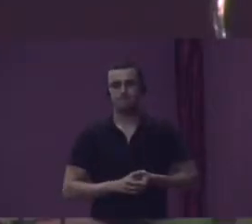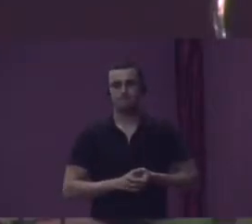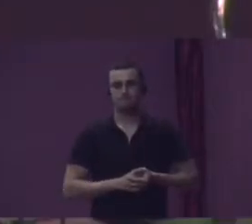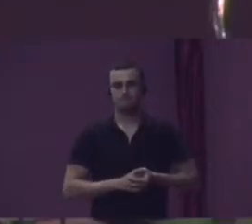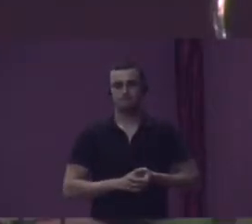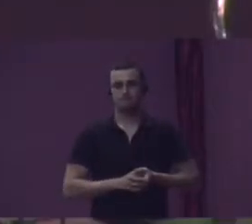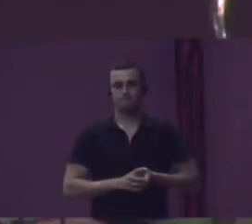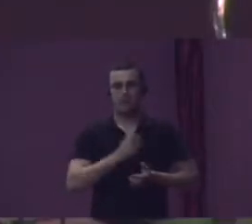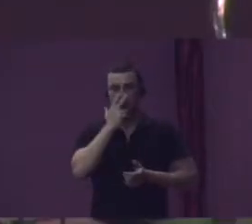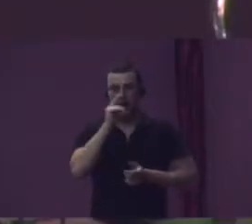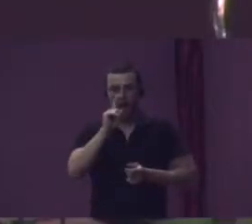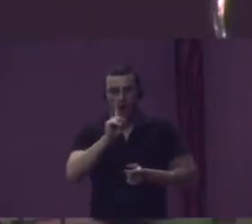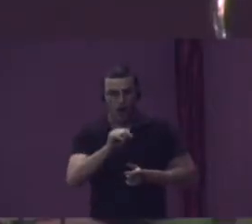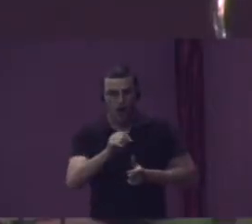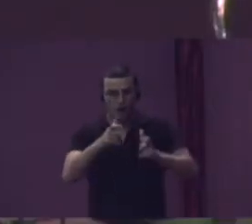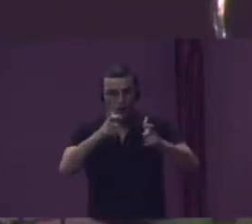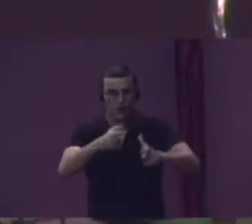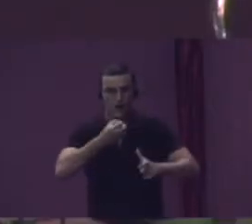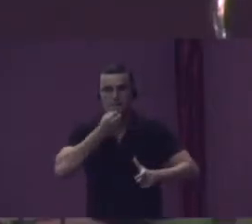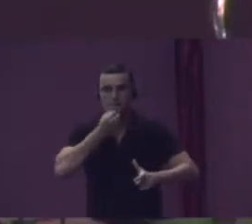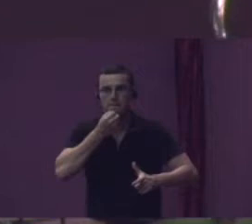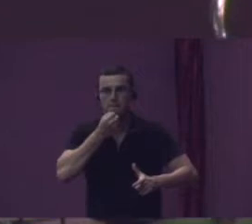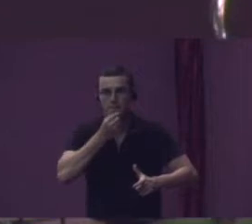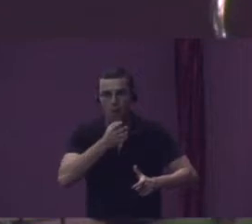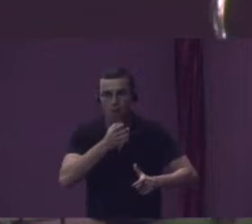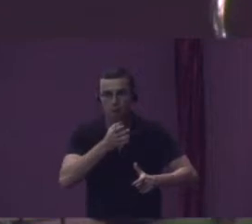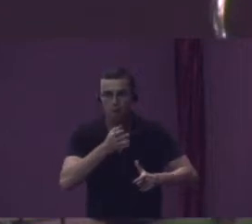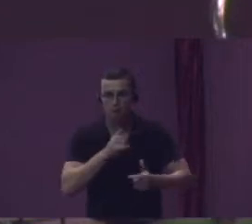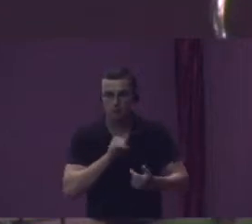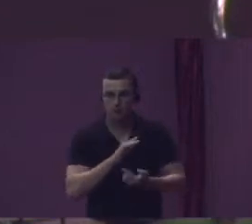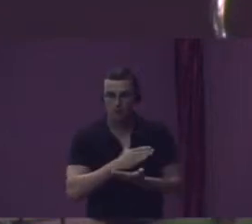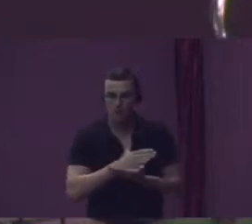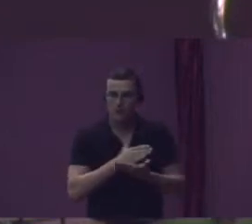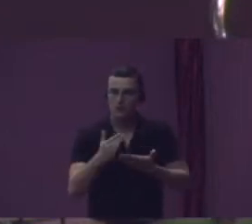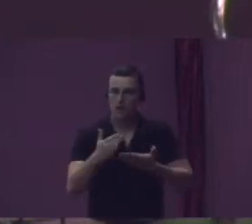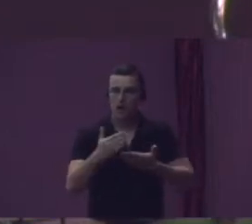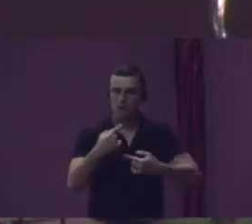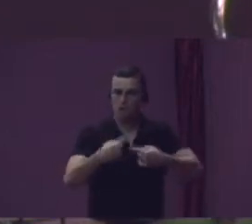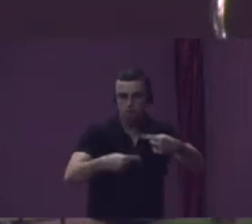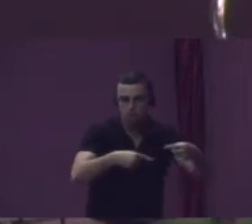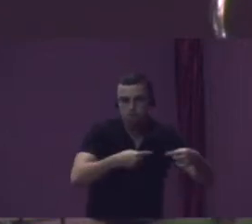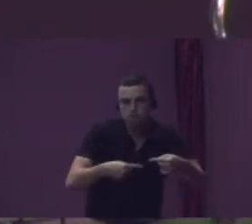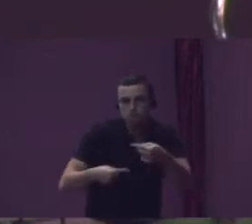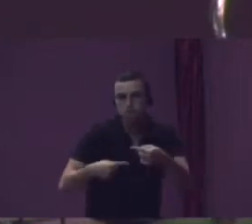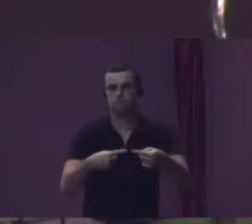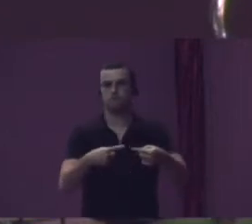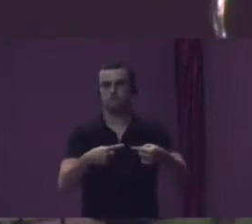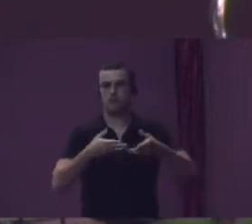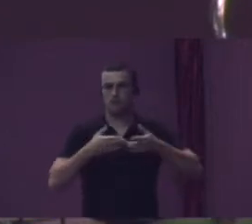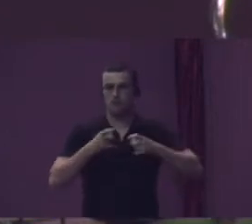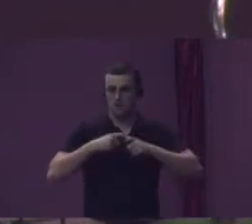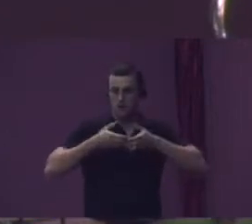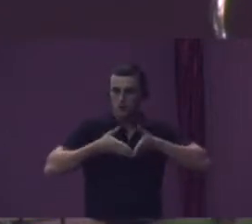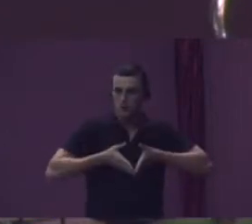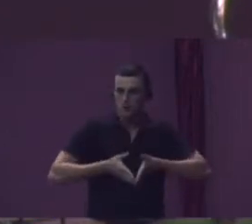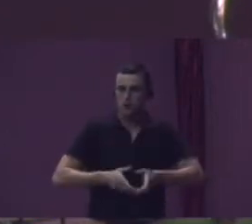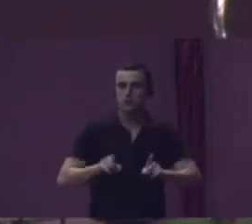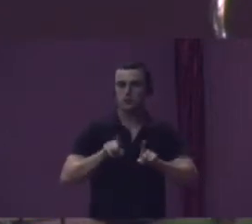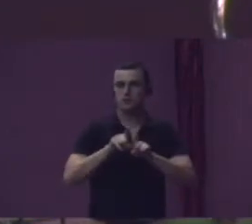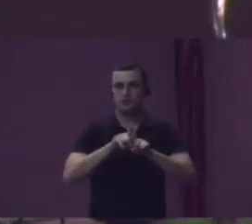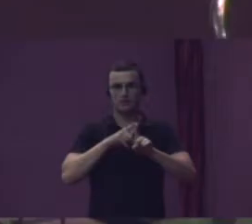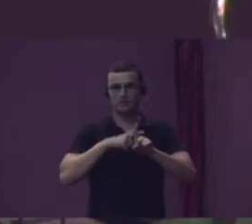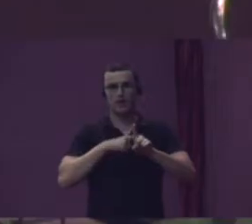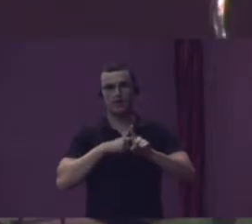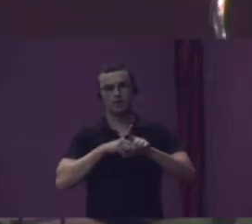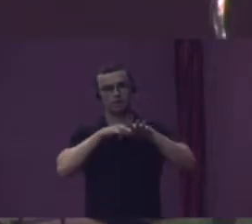Along with the crisis in political activism came the stagnation of a once seemingly successful industrial